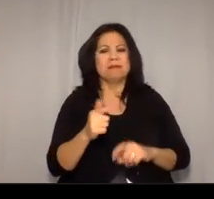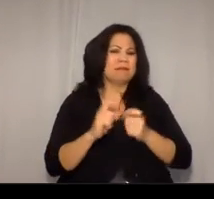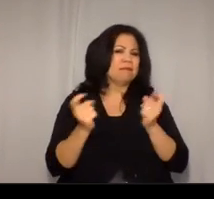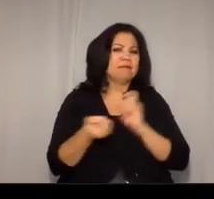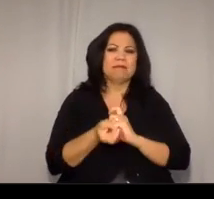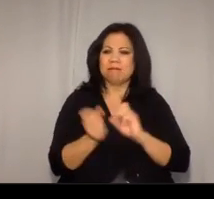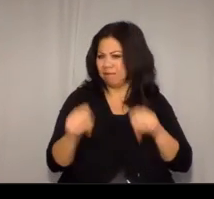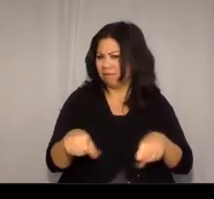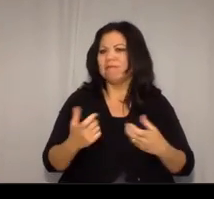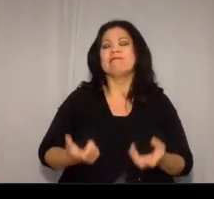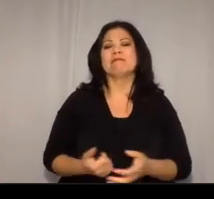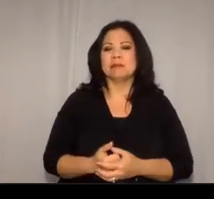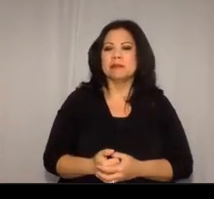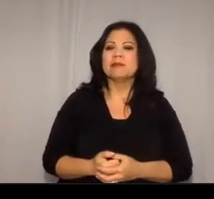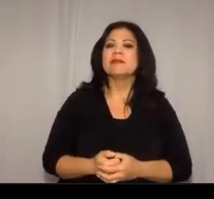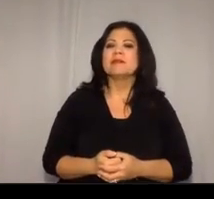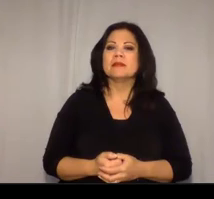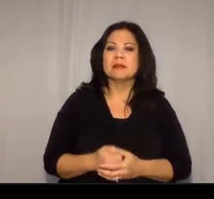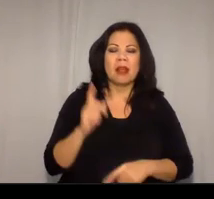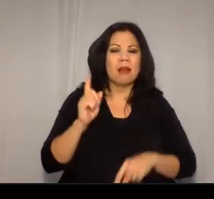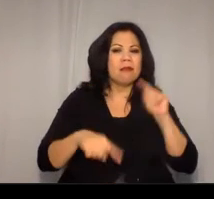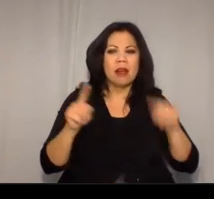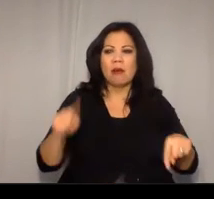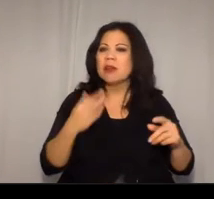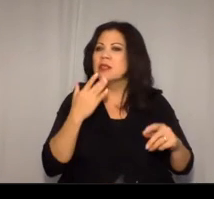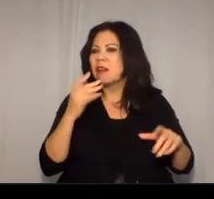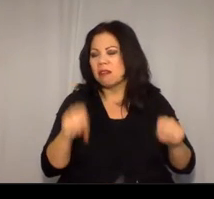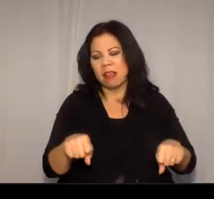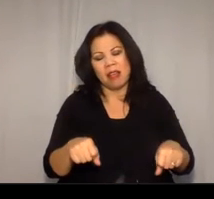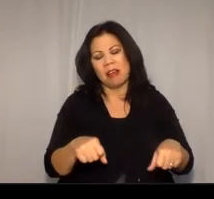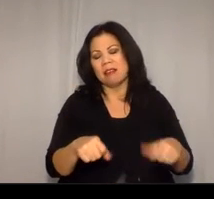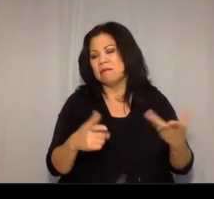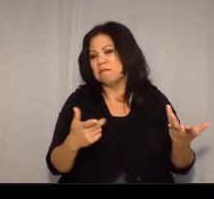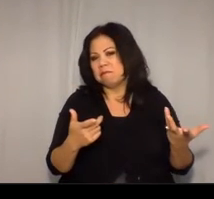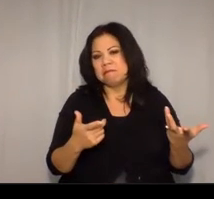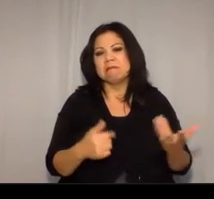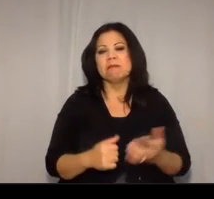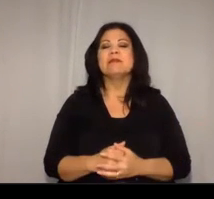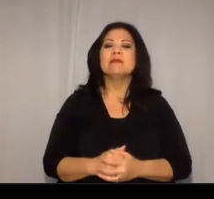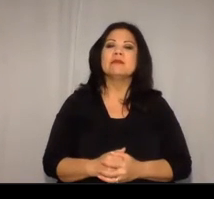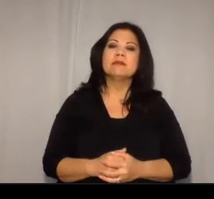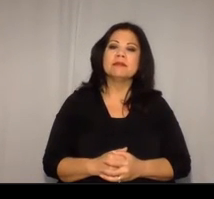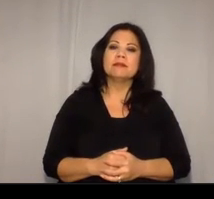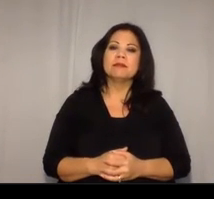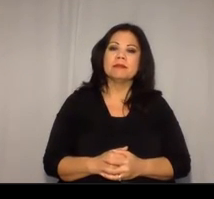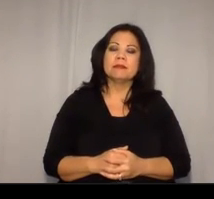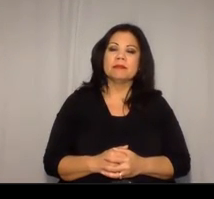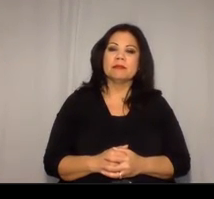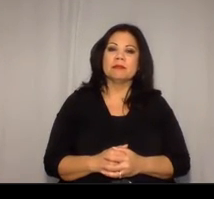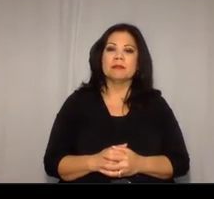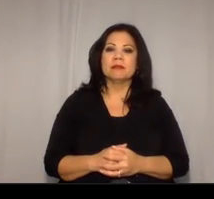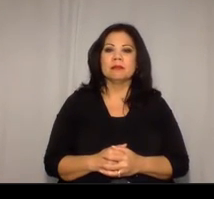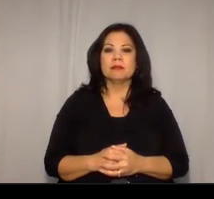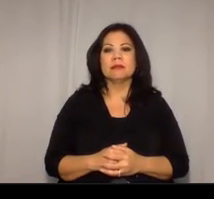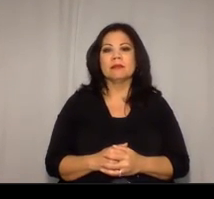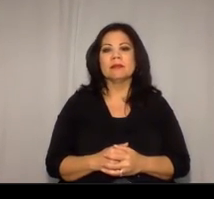colors. So I could put white, blue, and then green. And then I'm going to put my lovely,